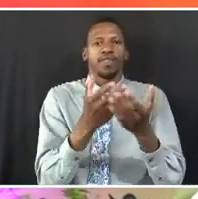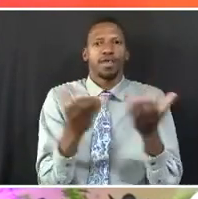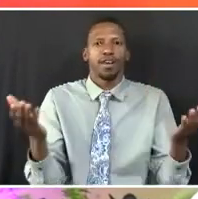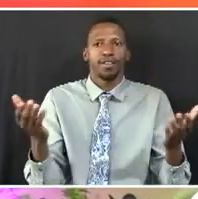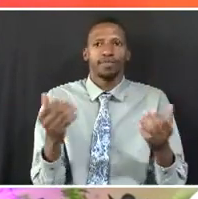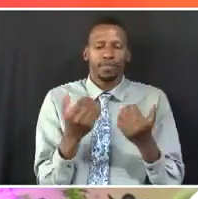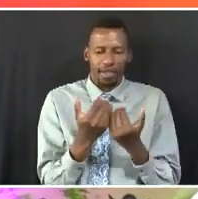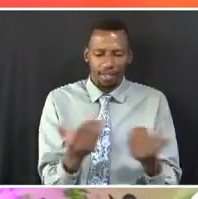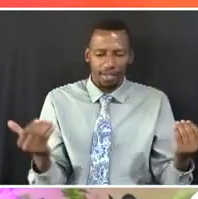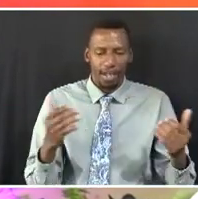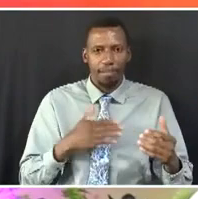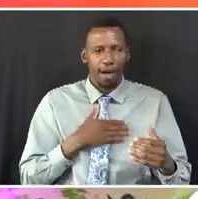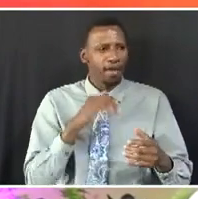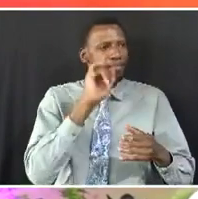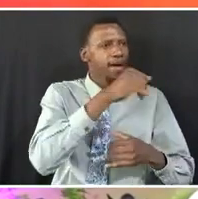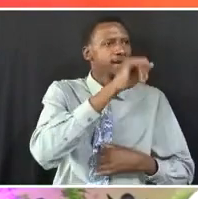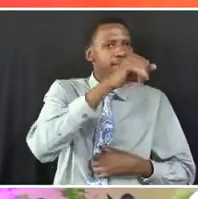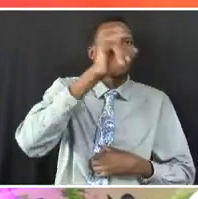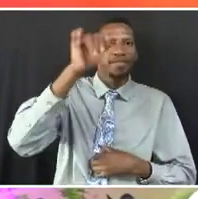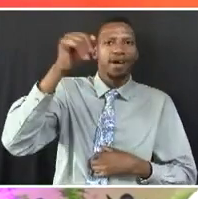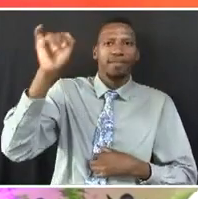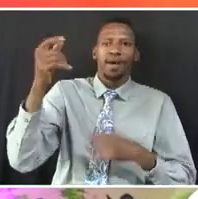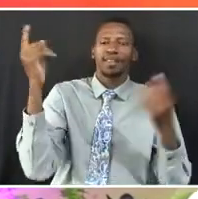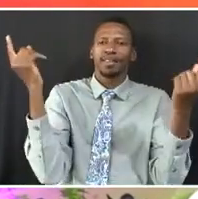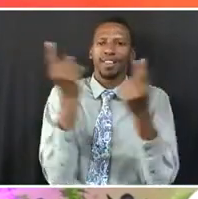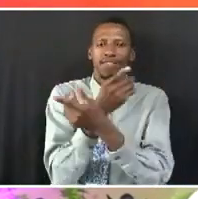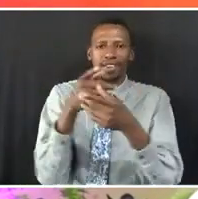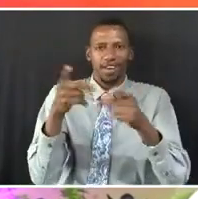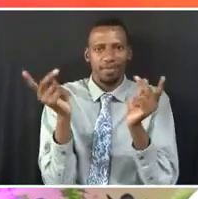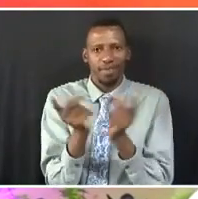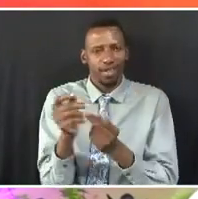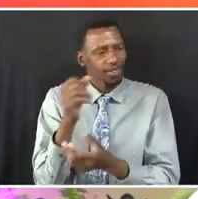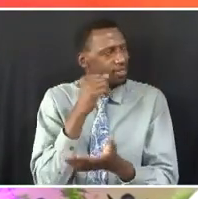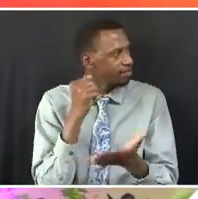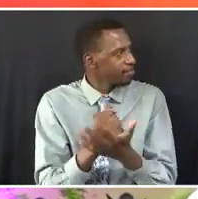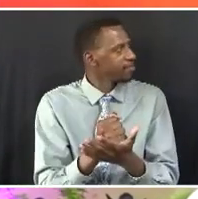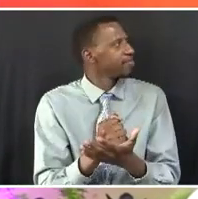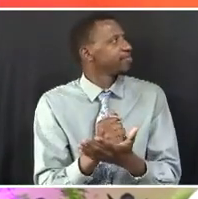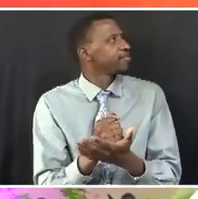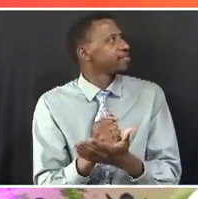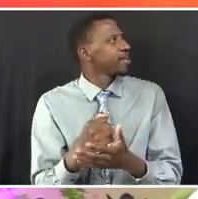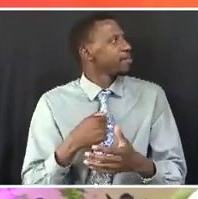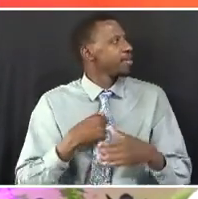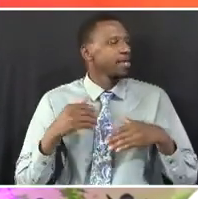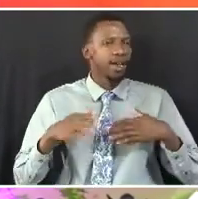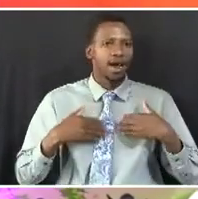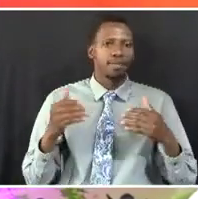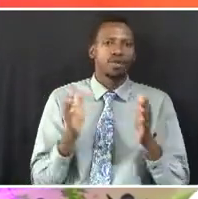my children are married everywhere. Amen. So I'm very glad. I'm very happy.